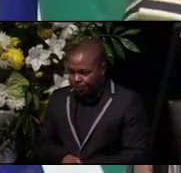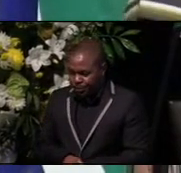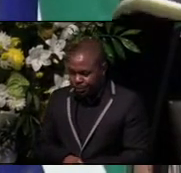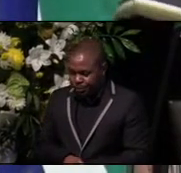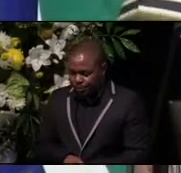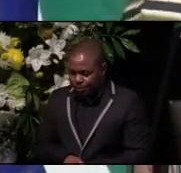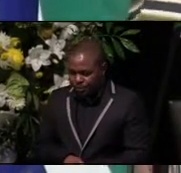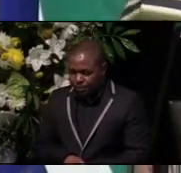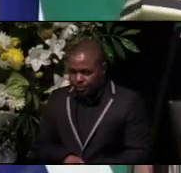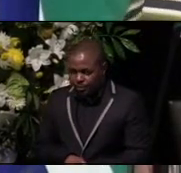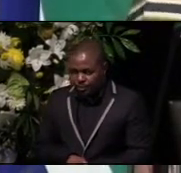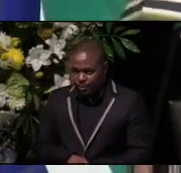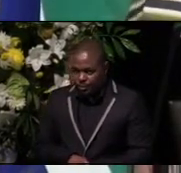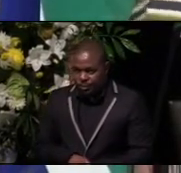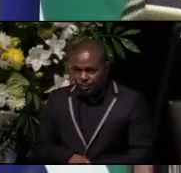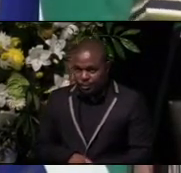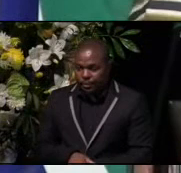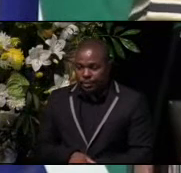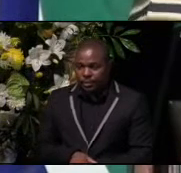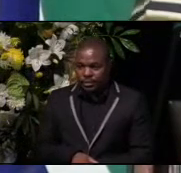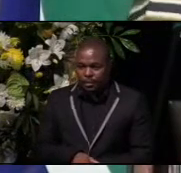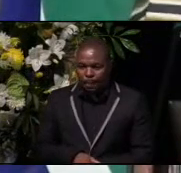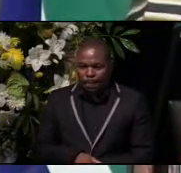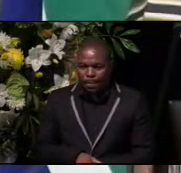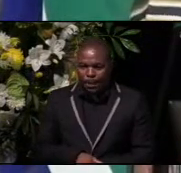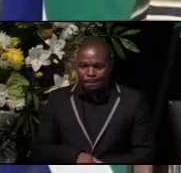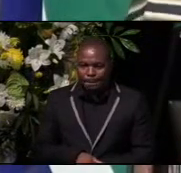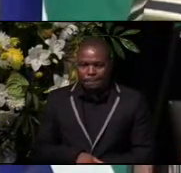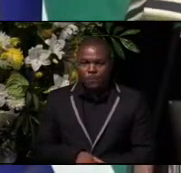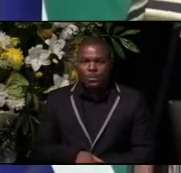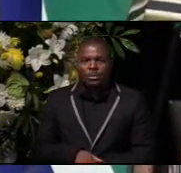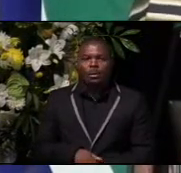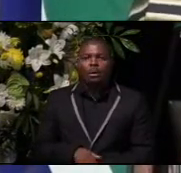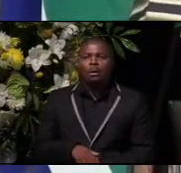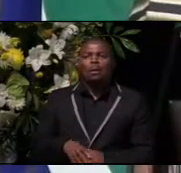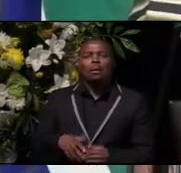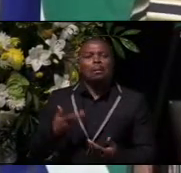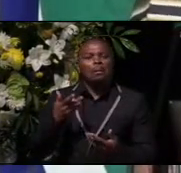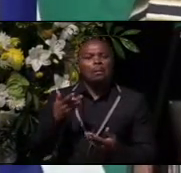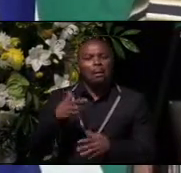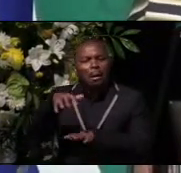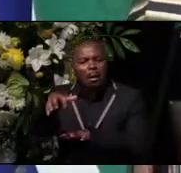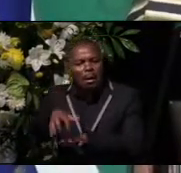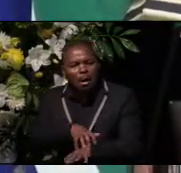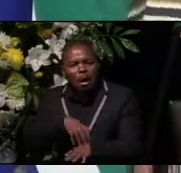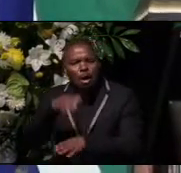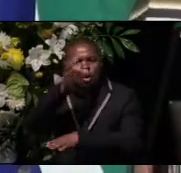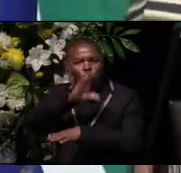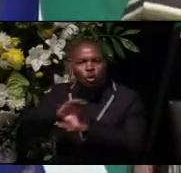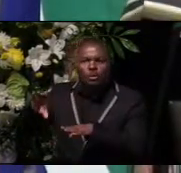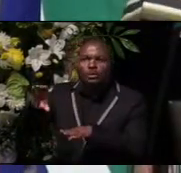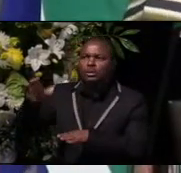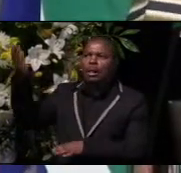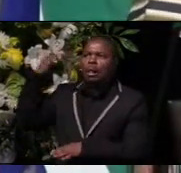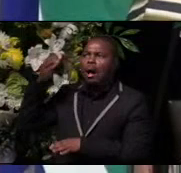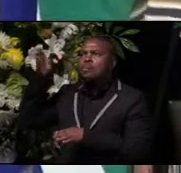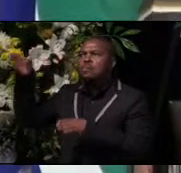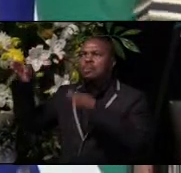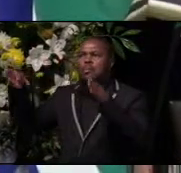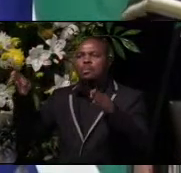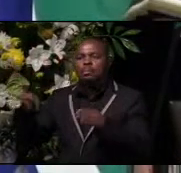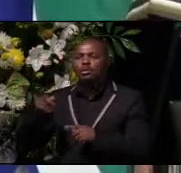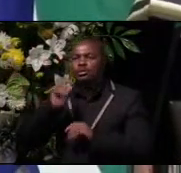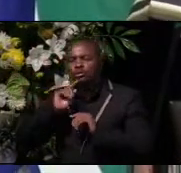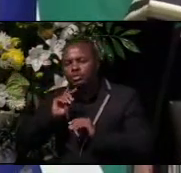where we saw along the way the closing of agricultural colleges teaching colleges